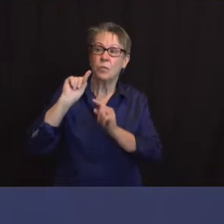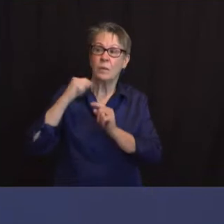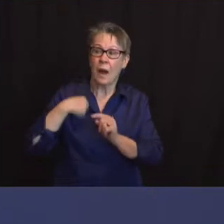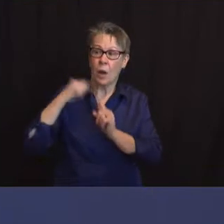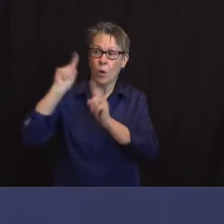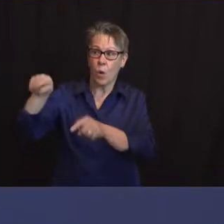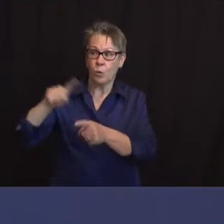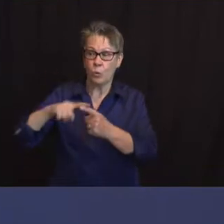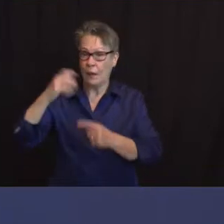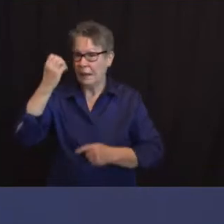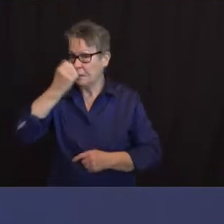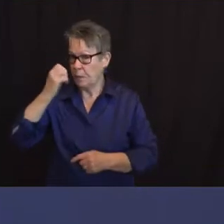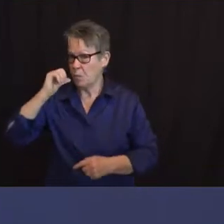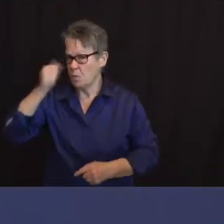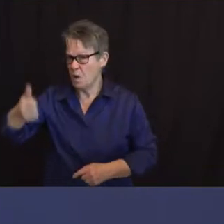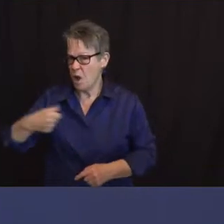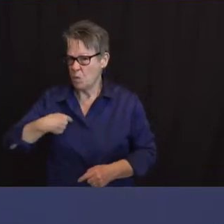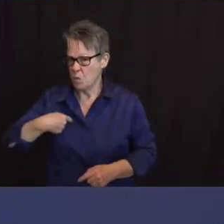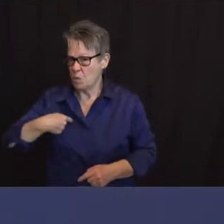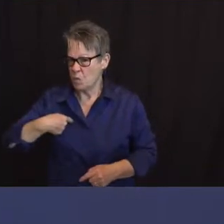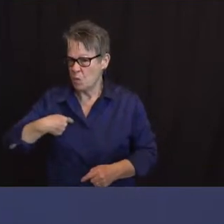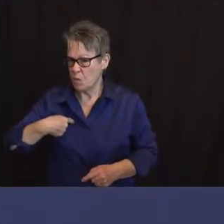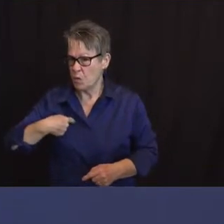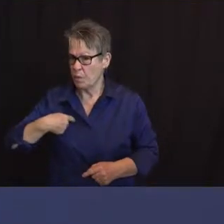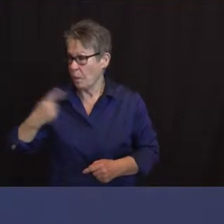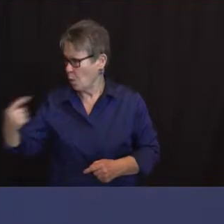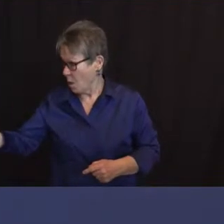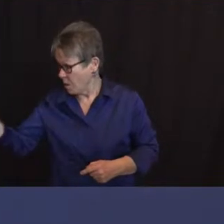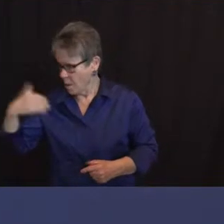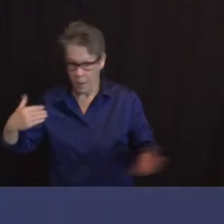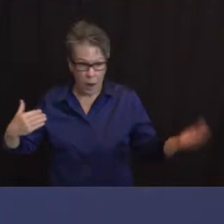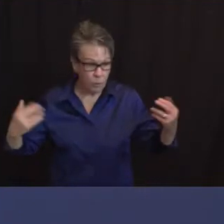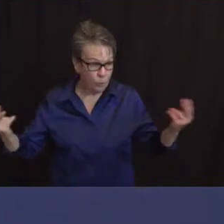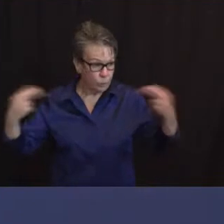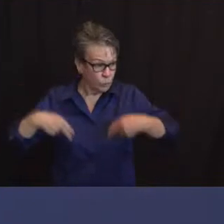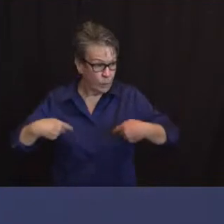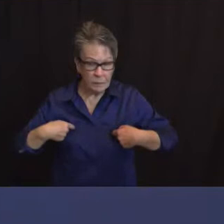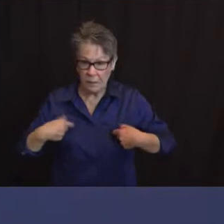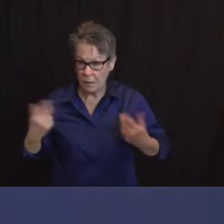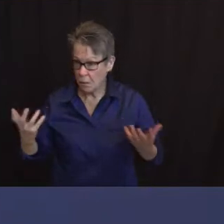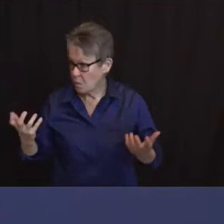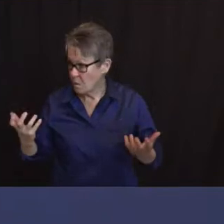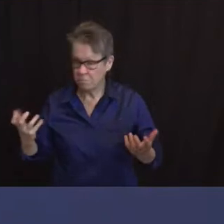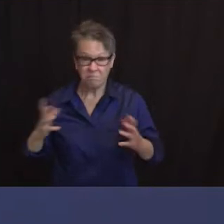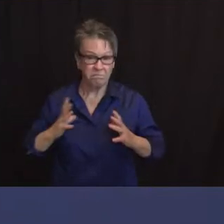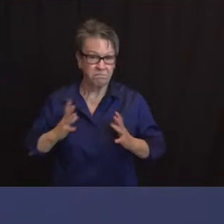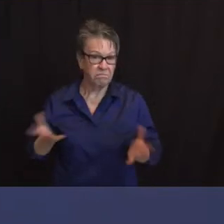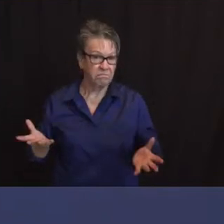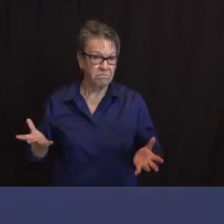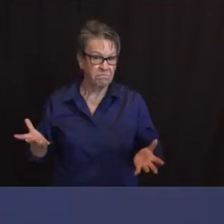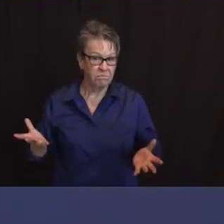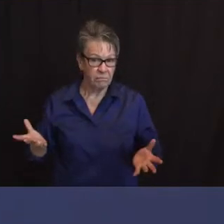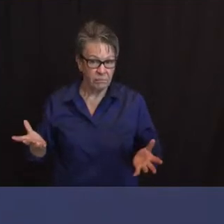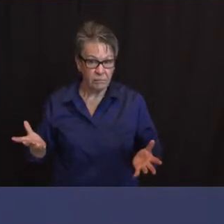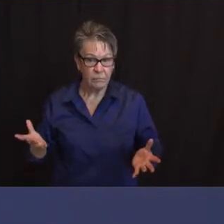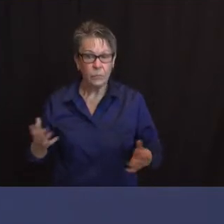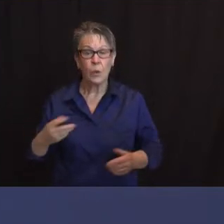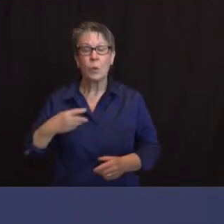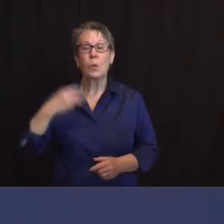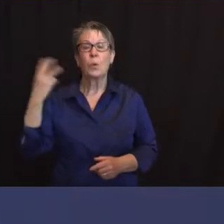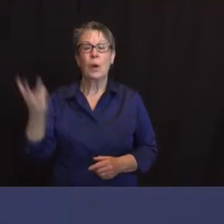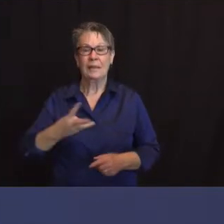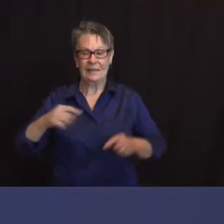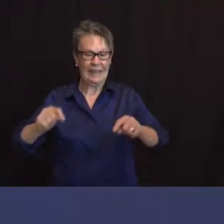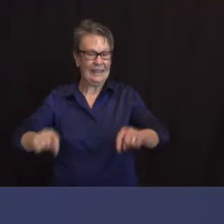road. Pat, you're welcome to join us, Tina. And then we'll be back here, unless Dan Bryant tells me otherwise, Wednesday at 1